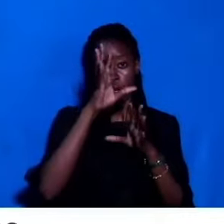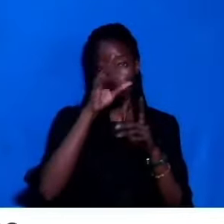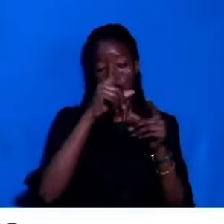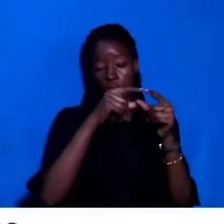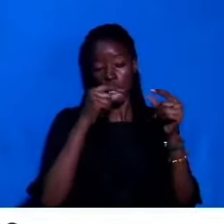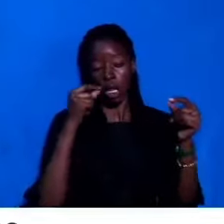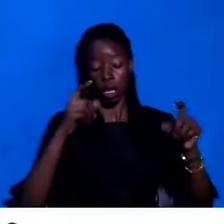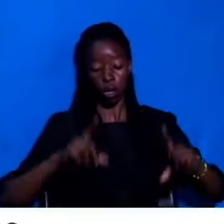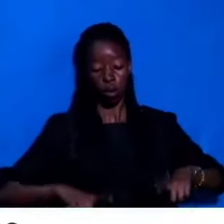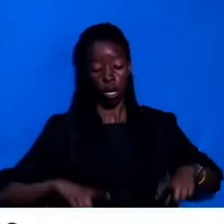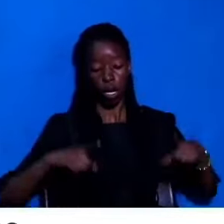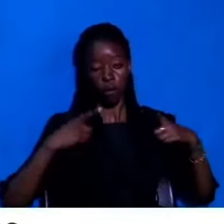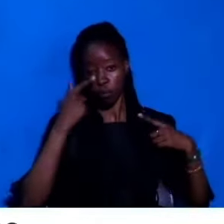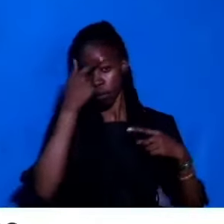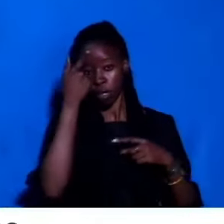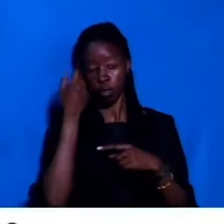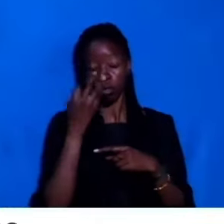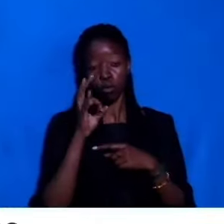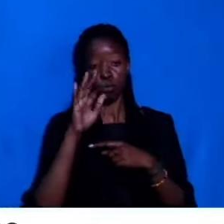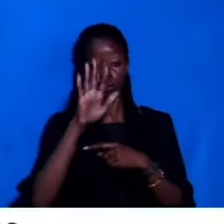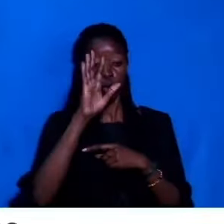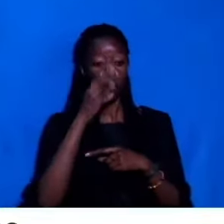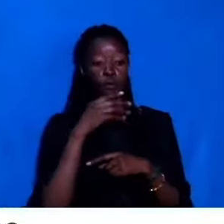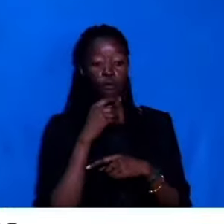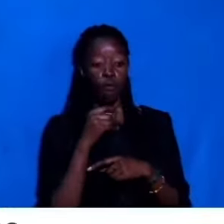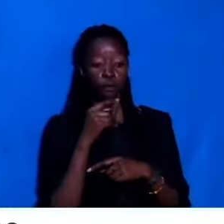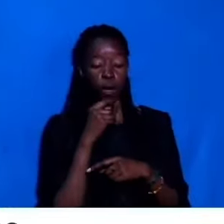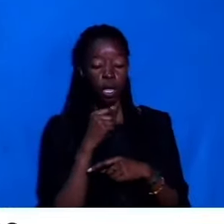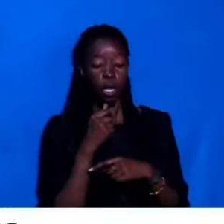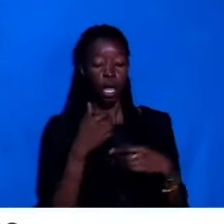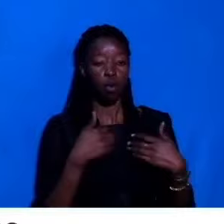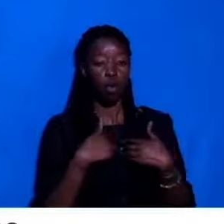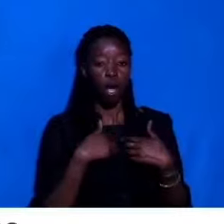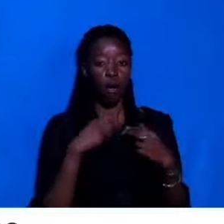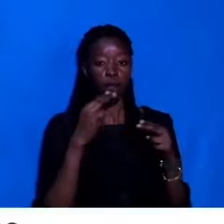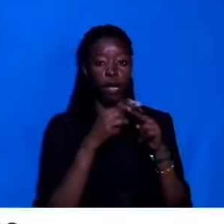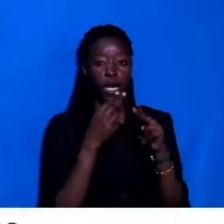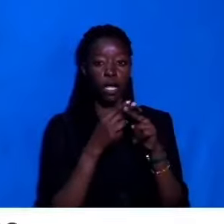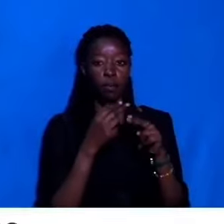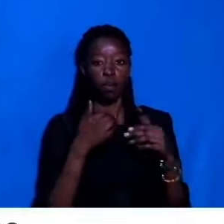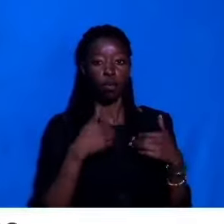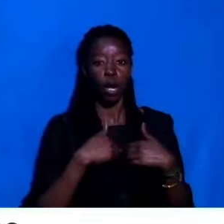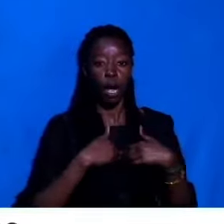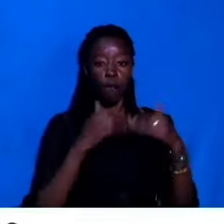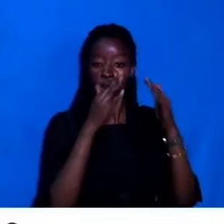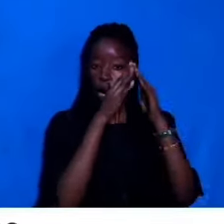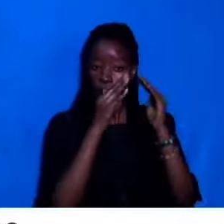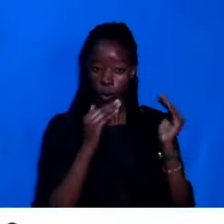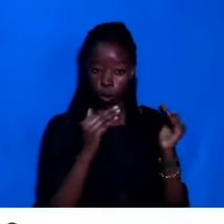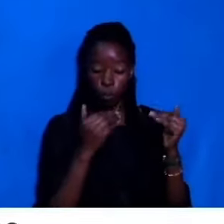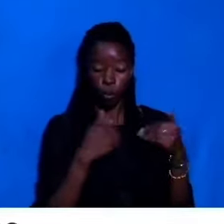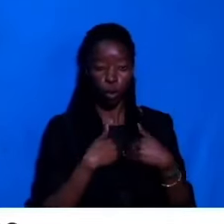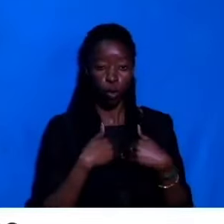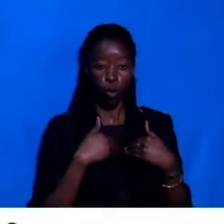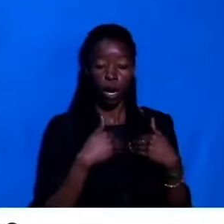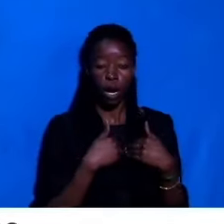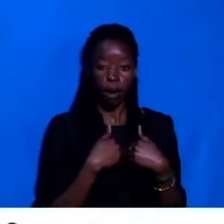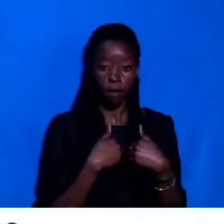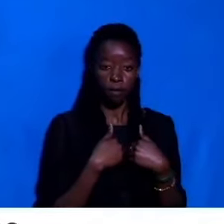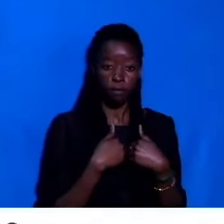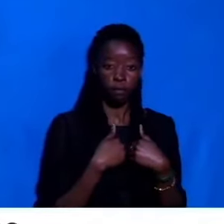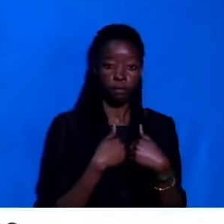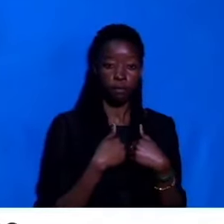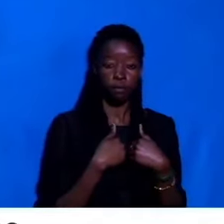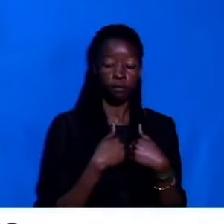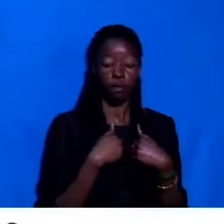life. Because of him, you have a name. Because of him, you have a roof over your head. Because of your dad, here we are. For the